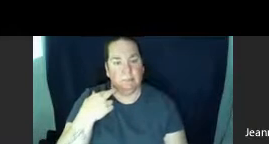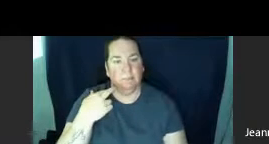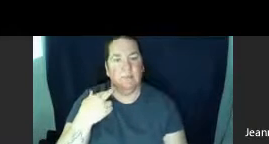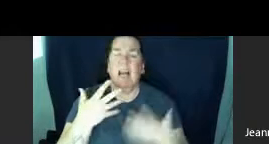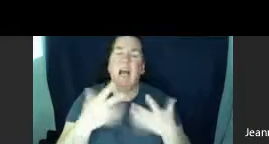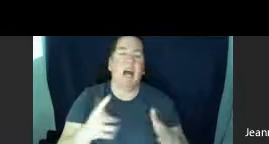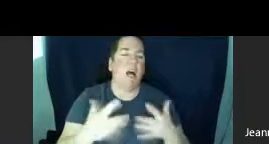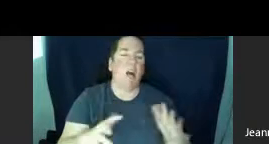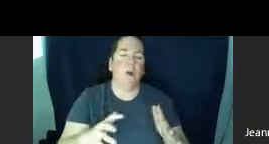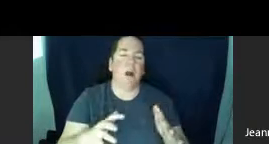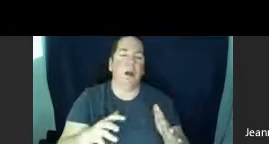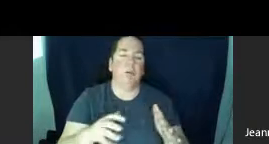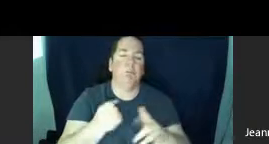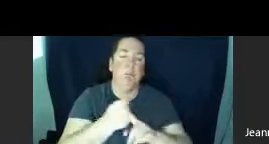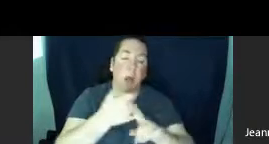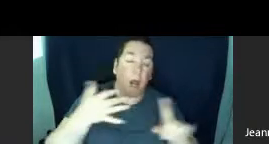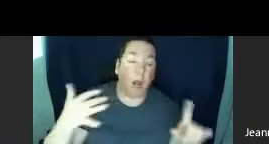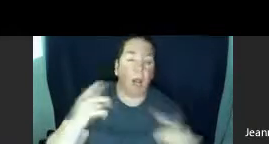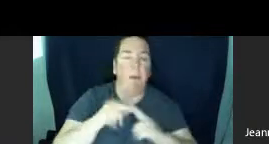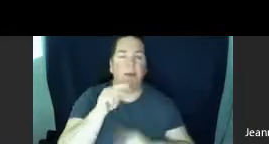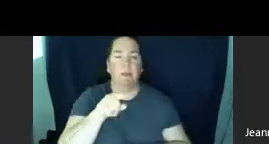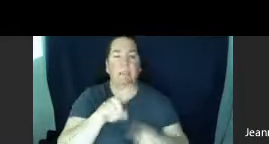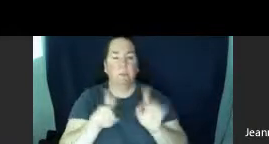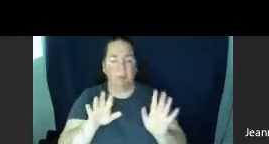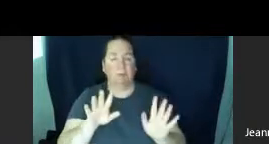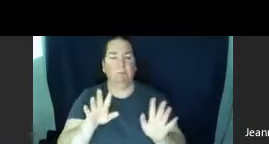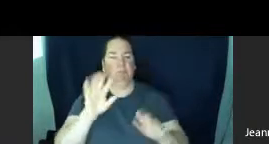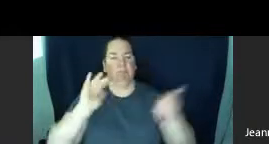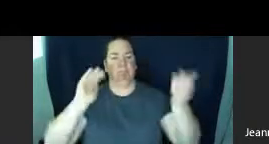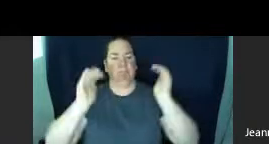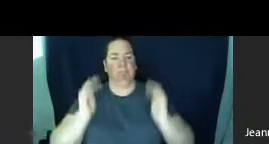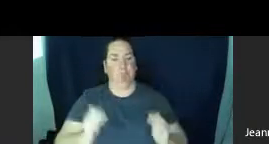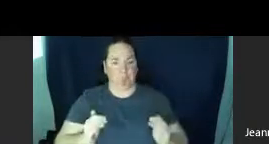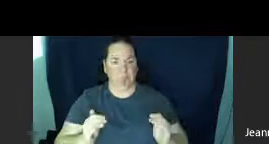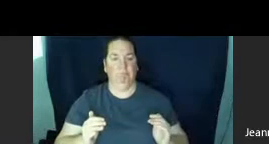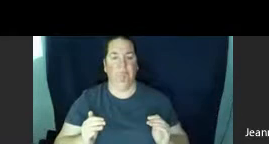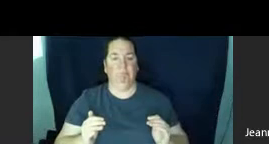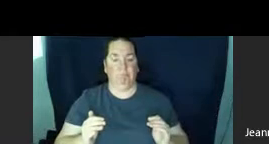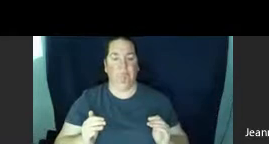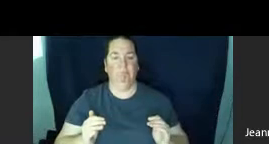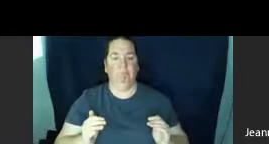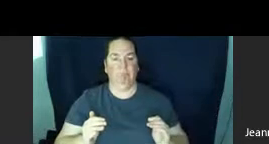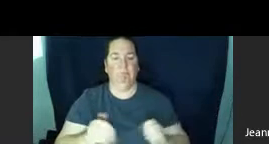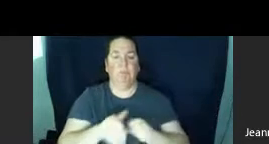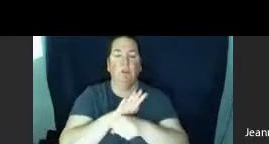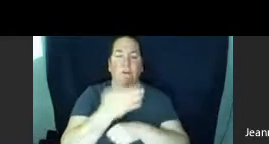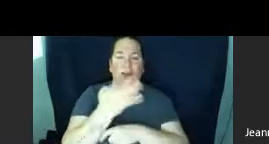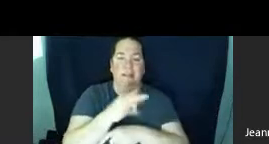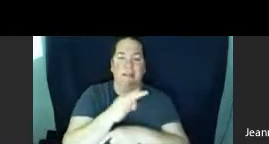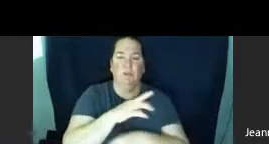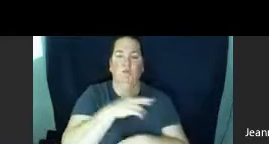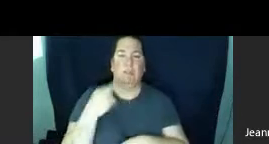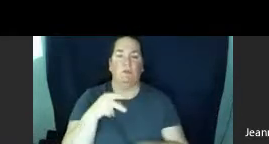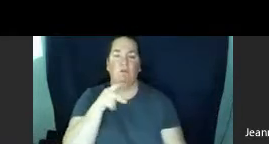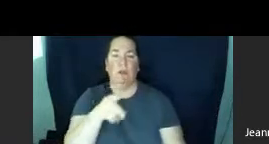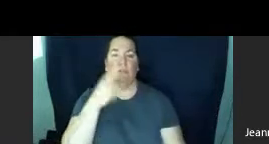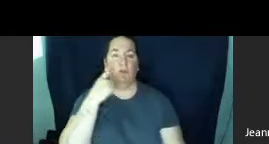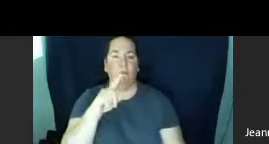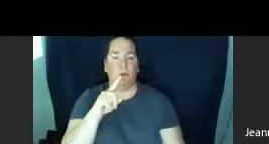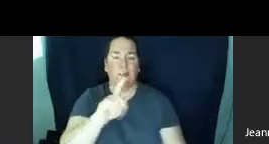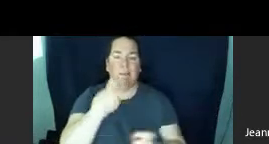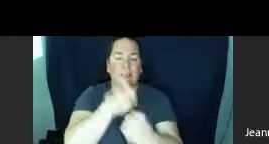time on this slide, but basically this study looked at COVID-19 risk ratio for select